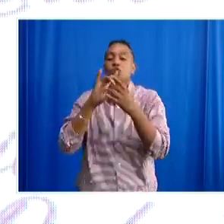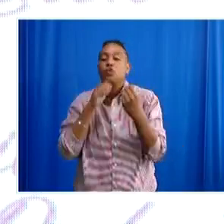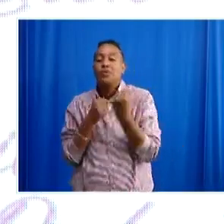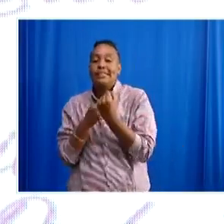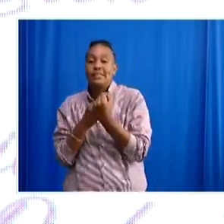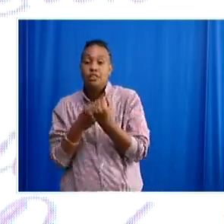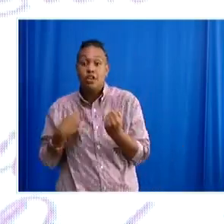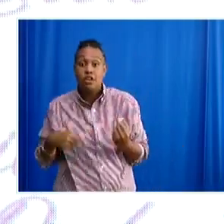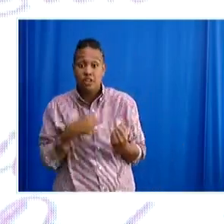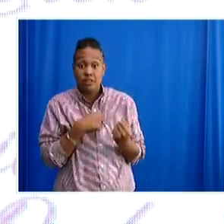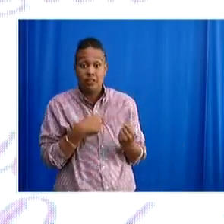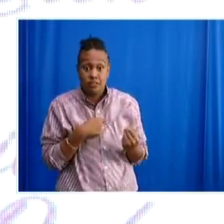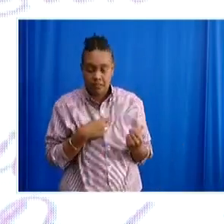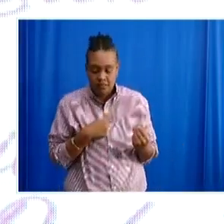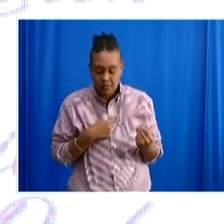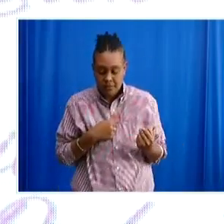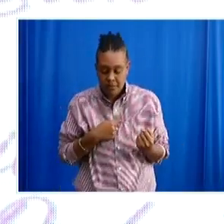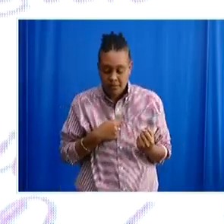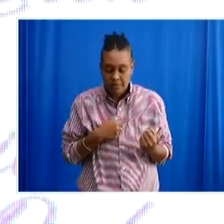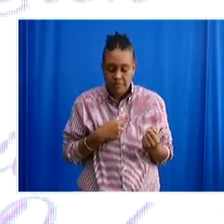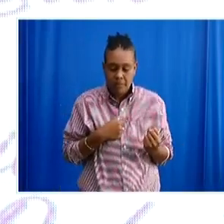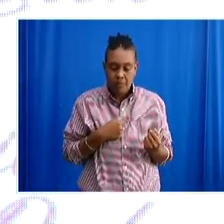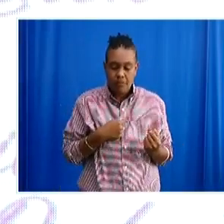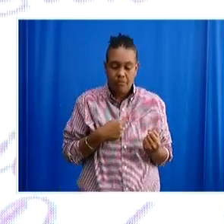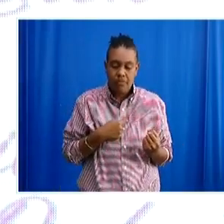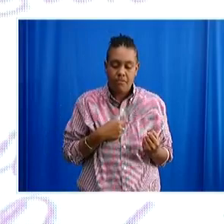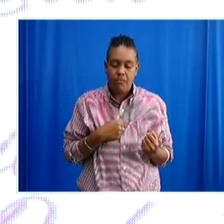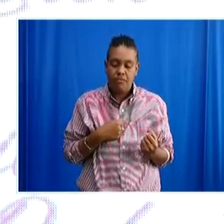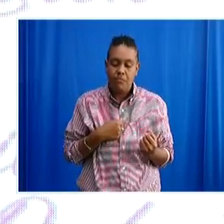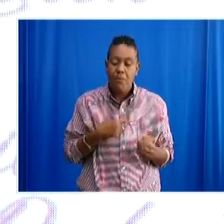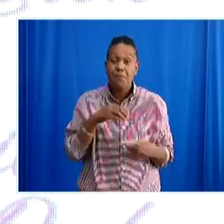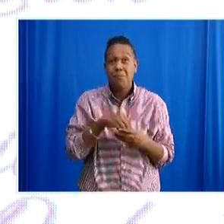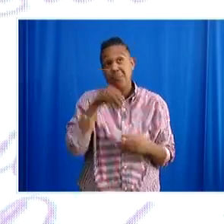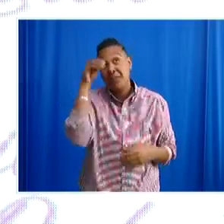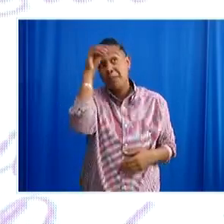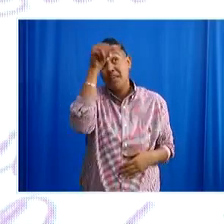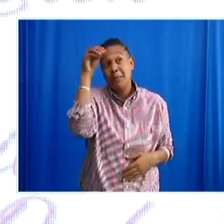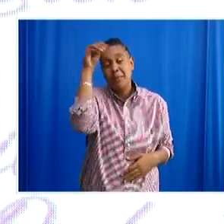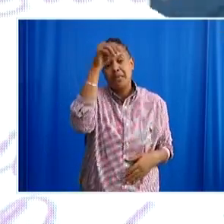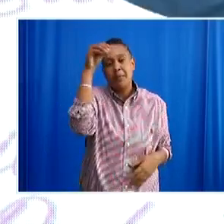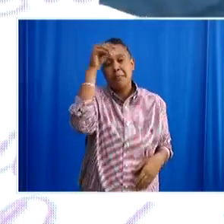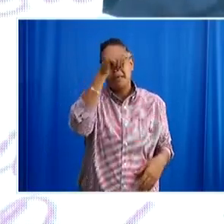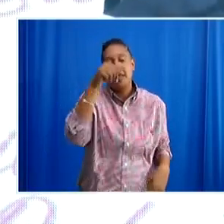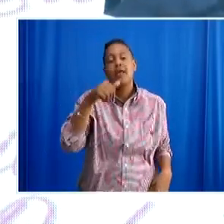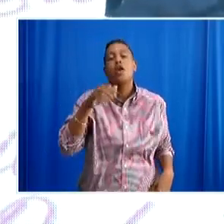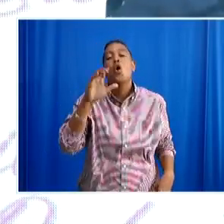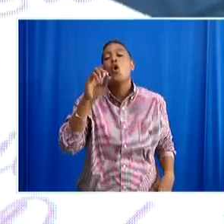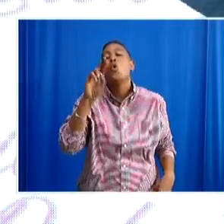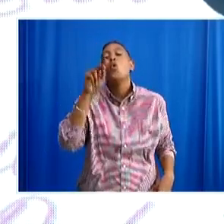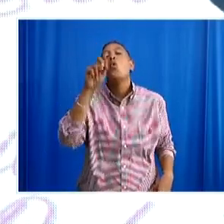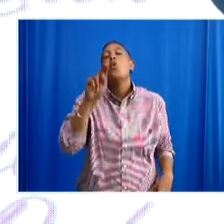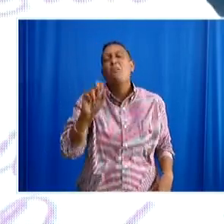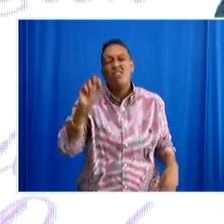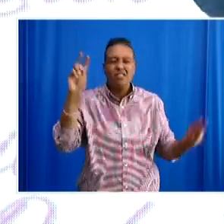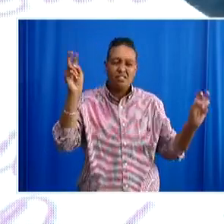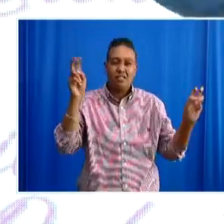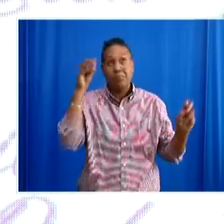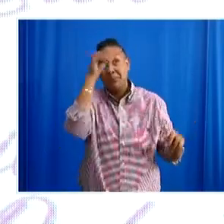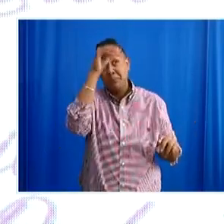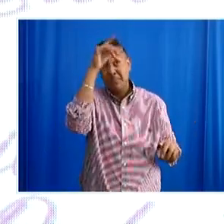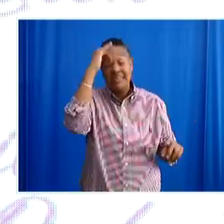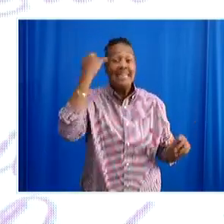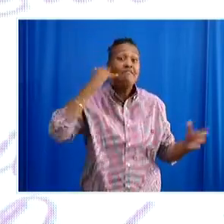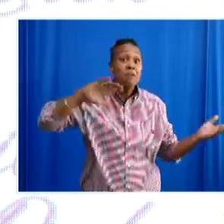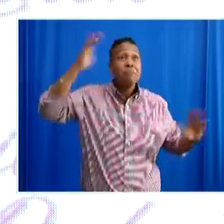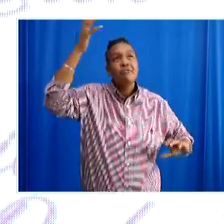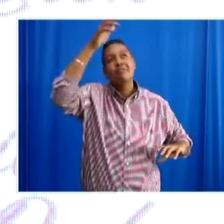us in the premium that would be required, or the coupons that would be required for such a